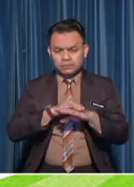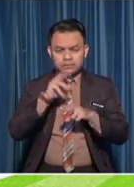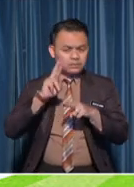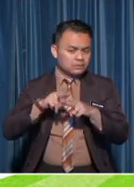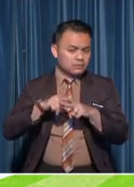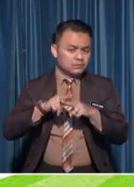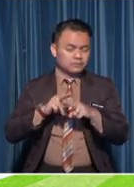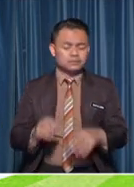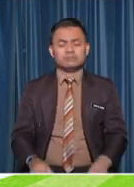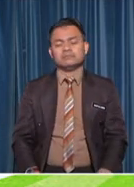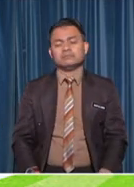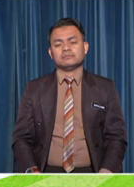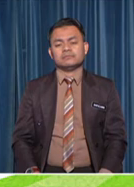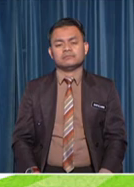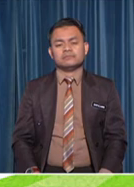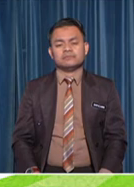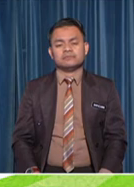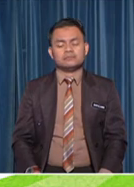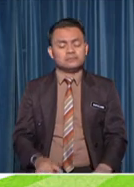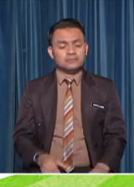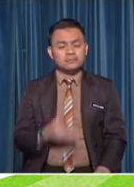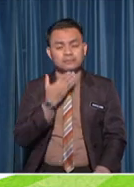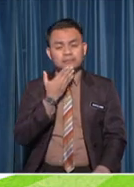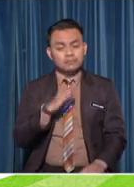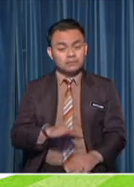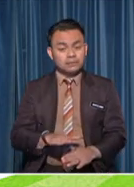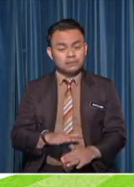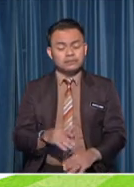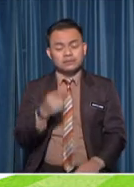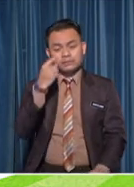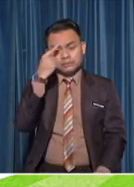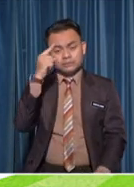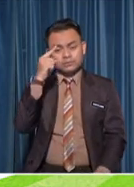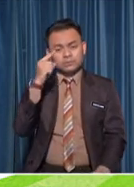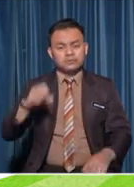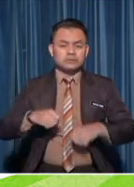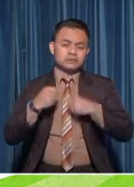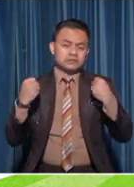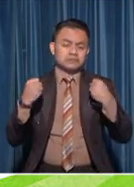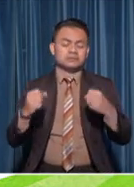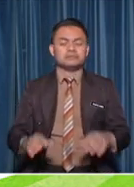foods. They are bad for our health.